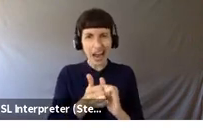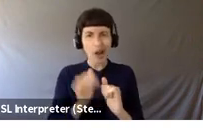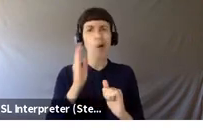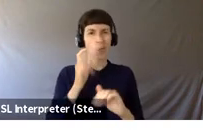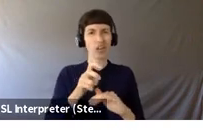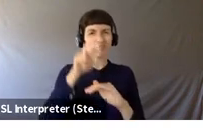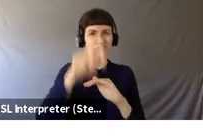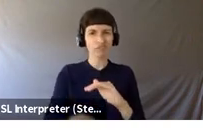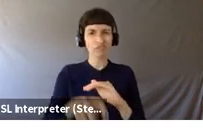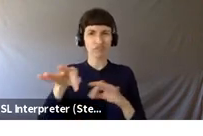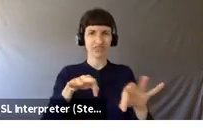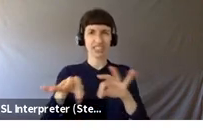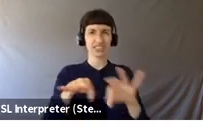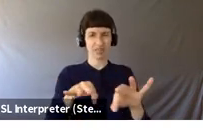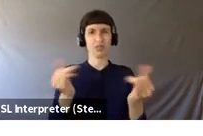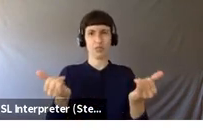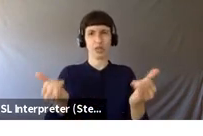today.